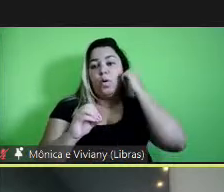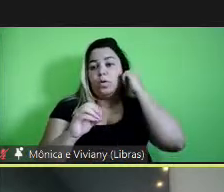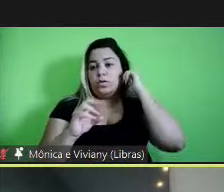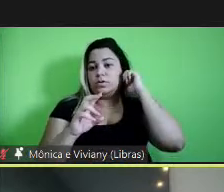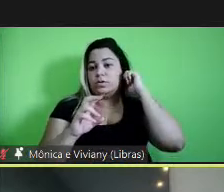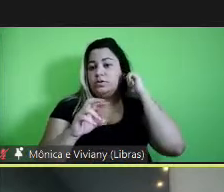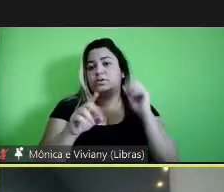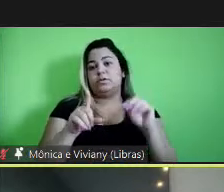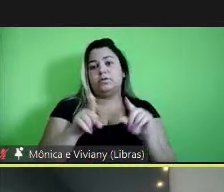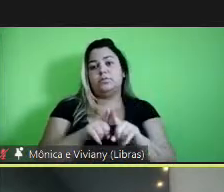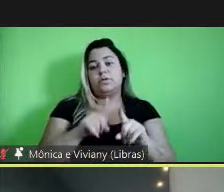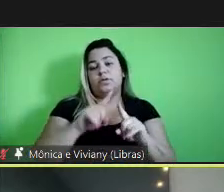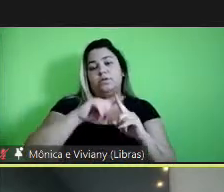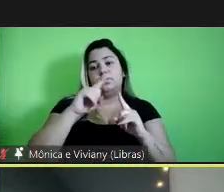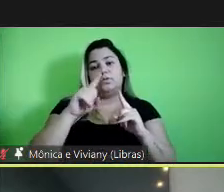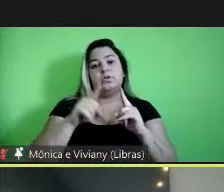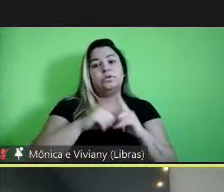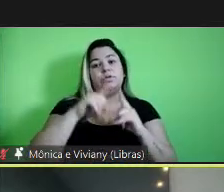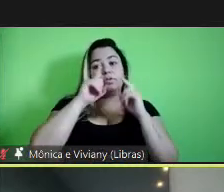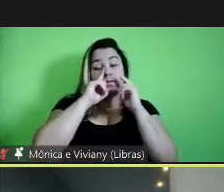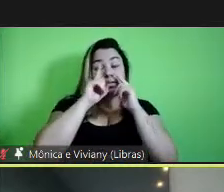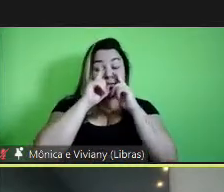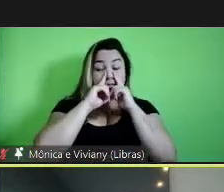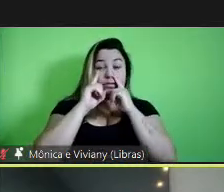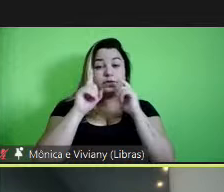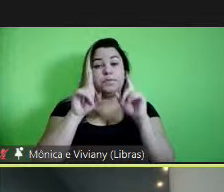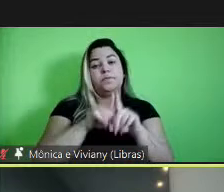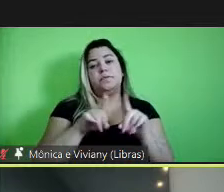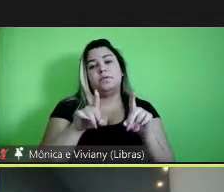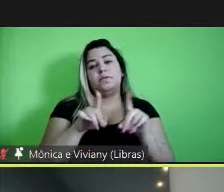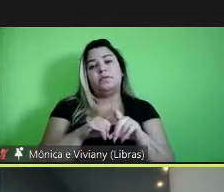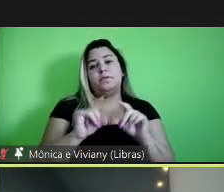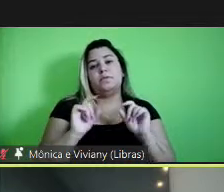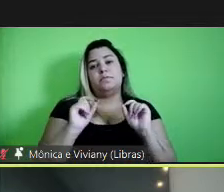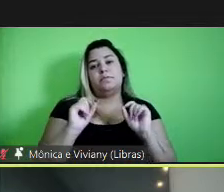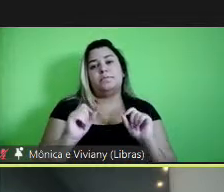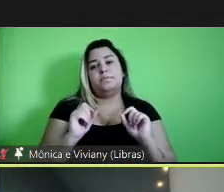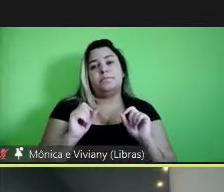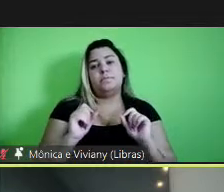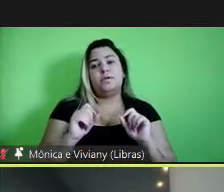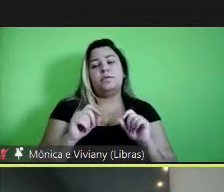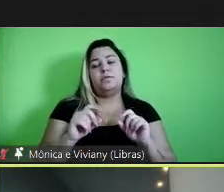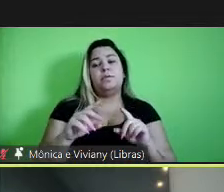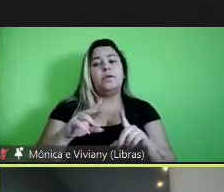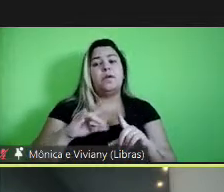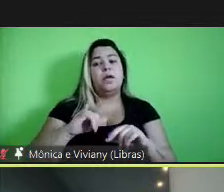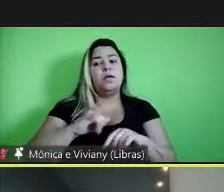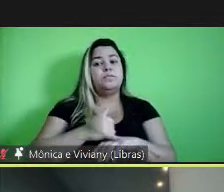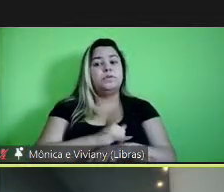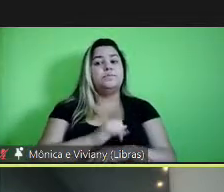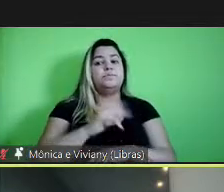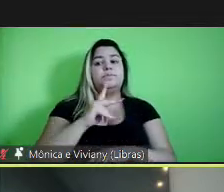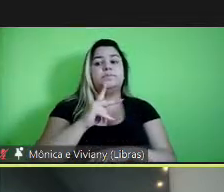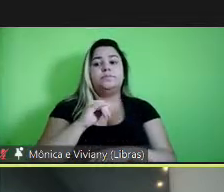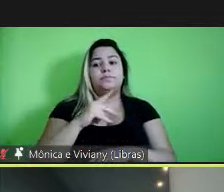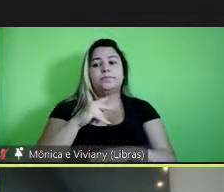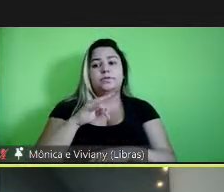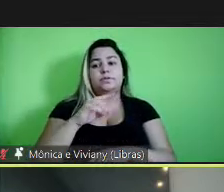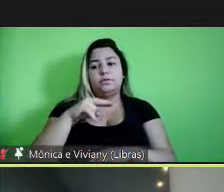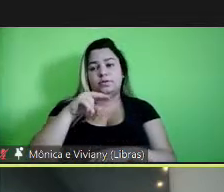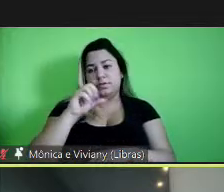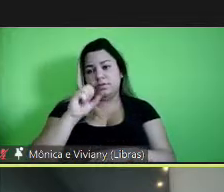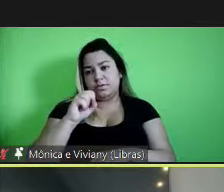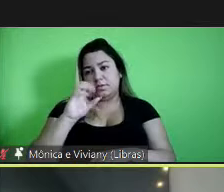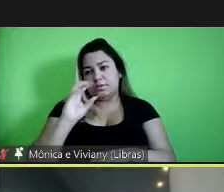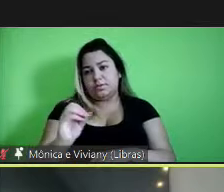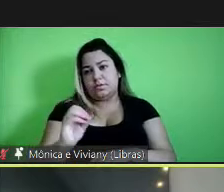special needs of food, and the care for pregnants that have diabetes,